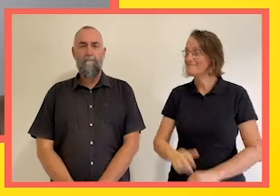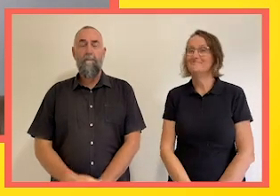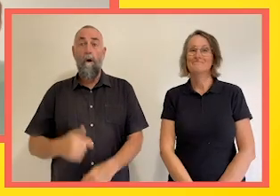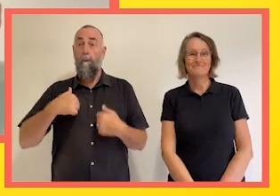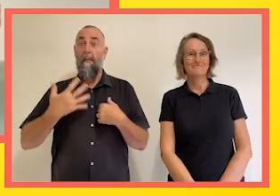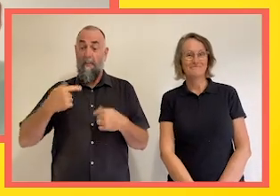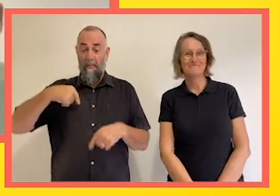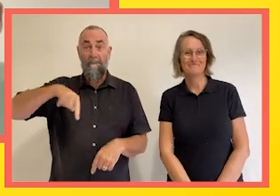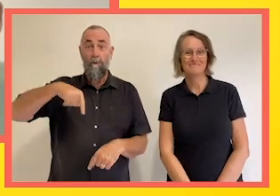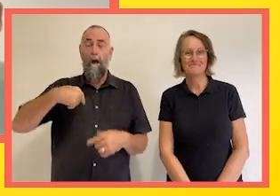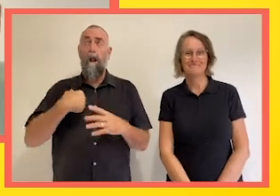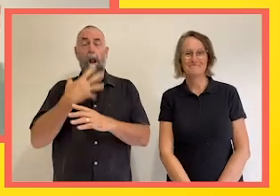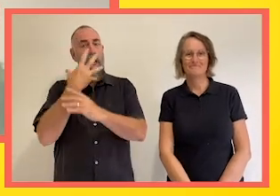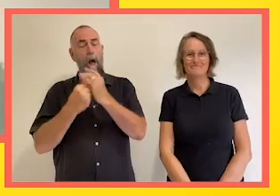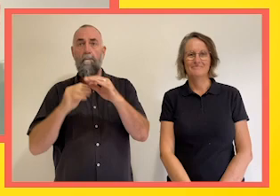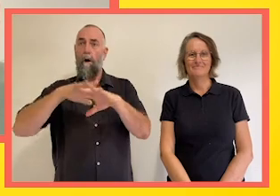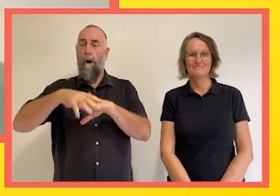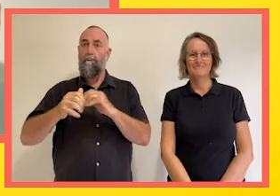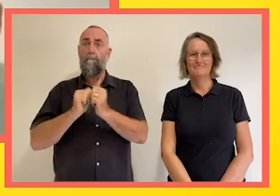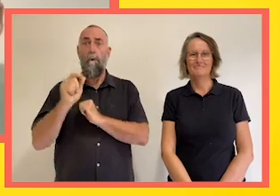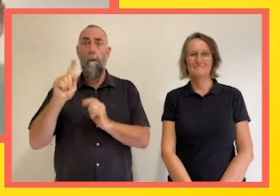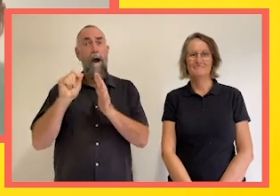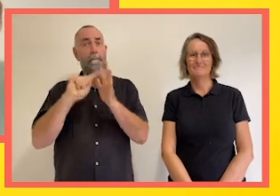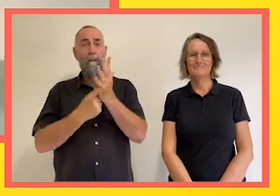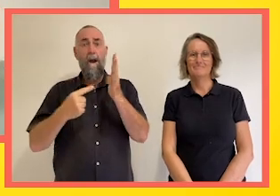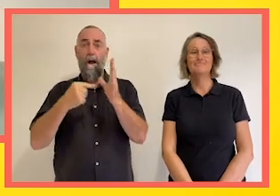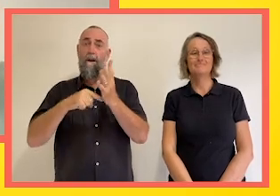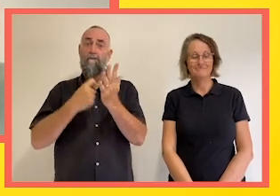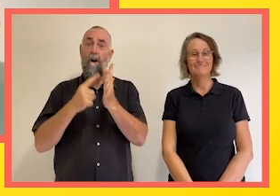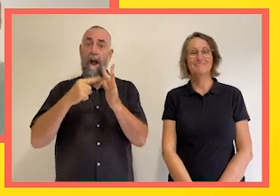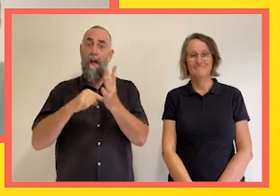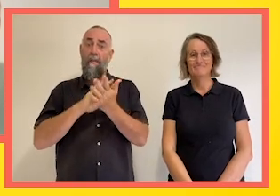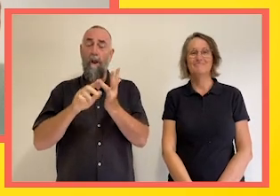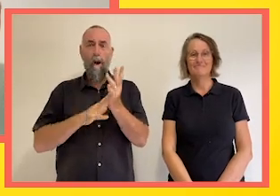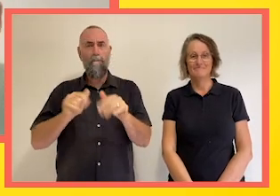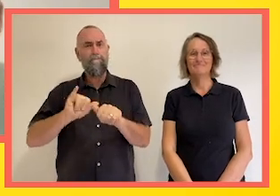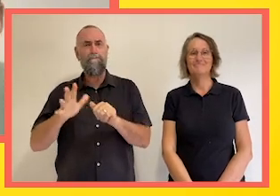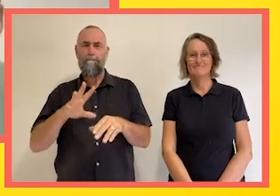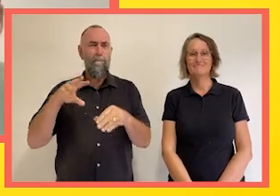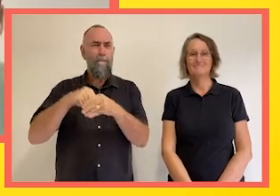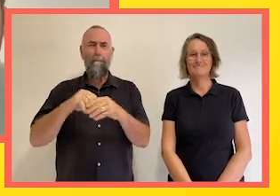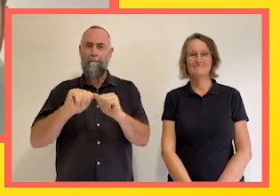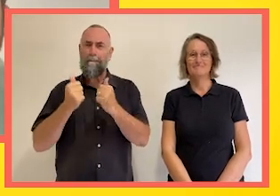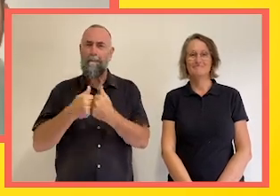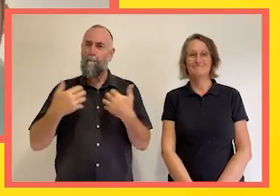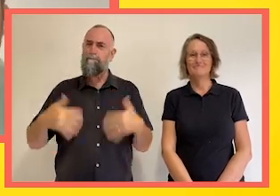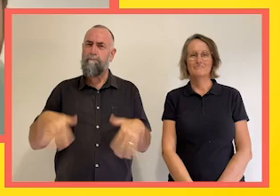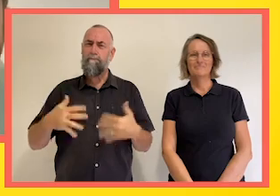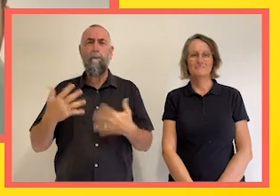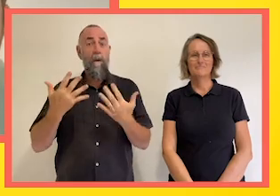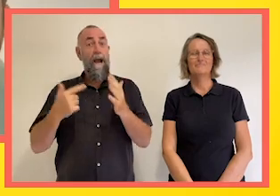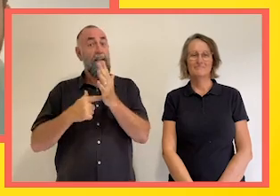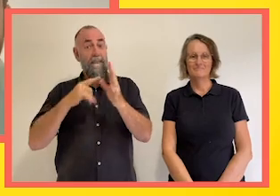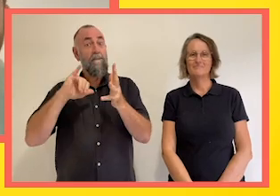This week, I've been all consumed by paratriathlon. We've had some great performances recently in